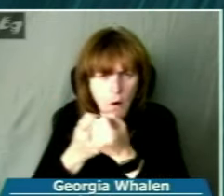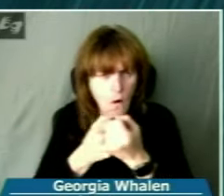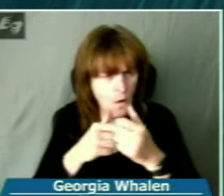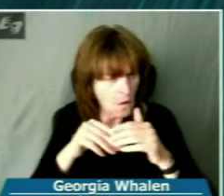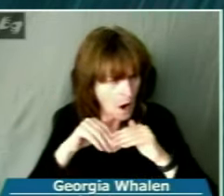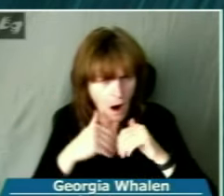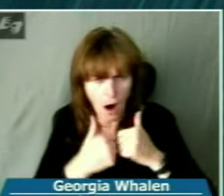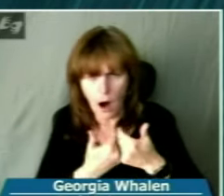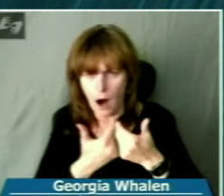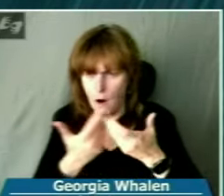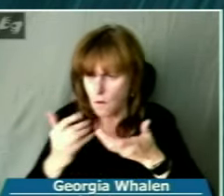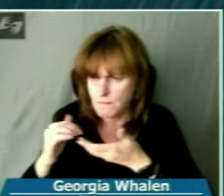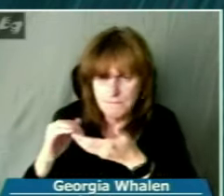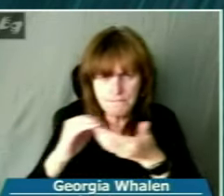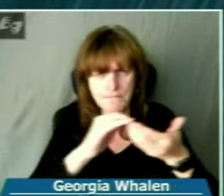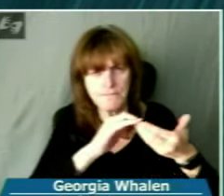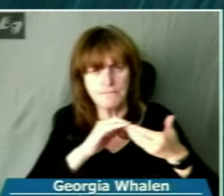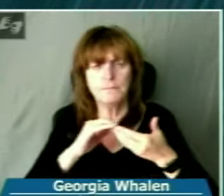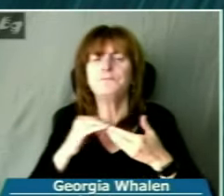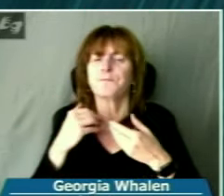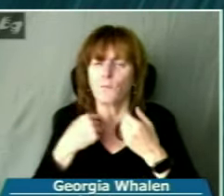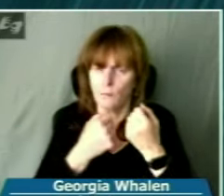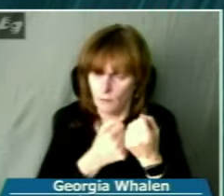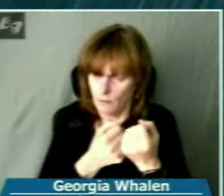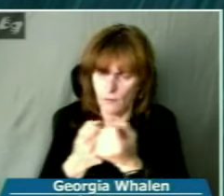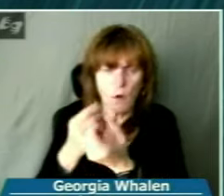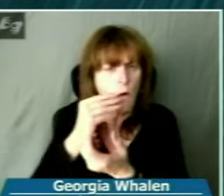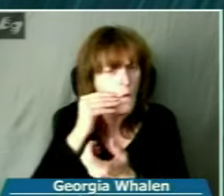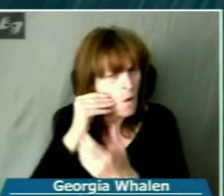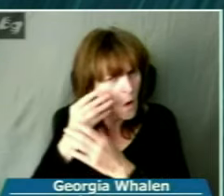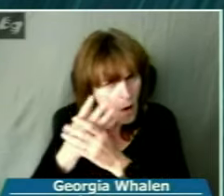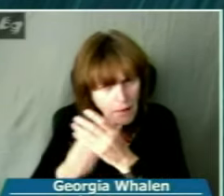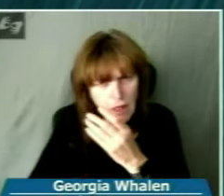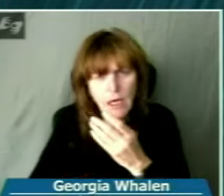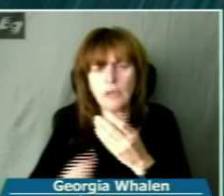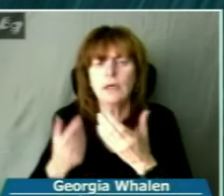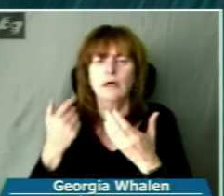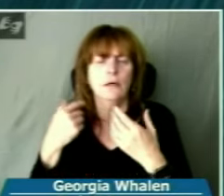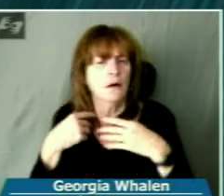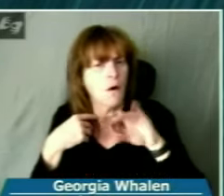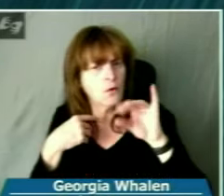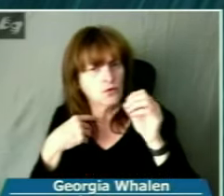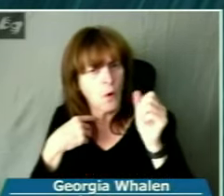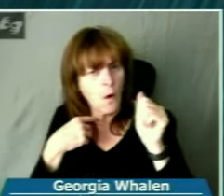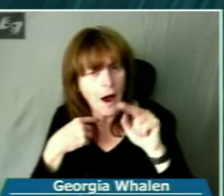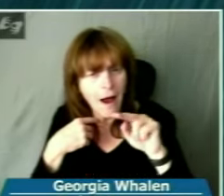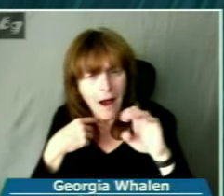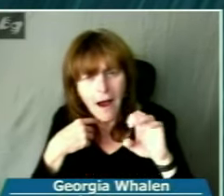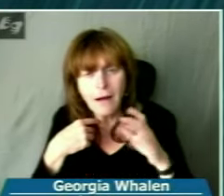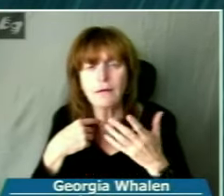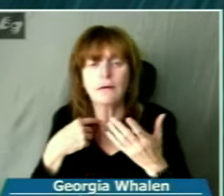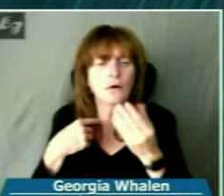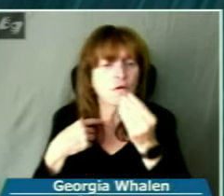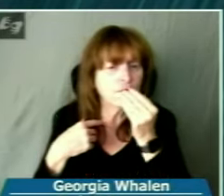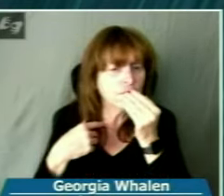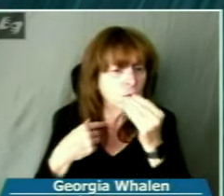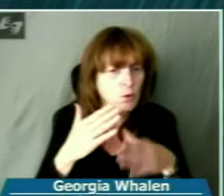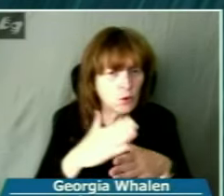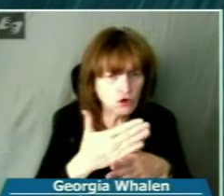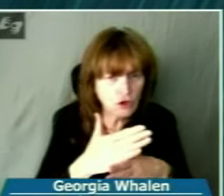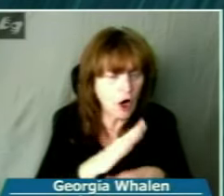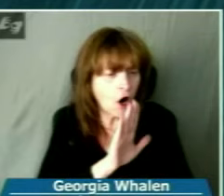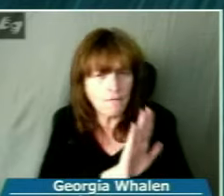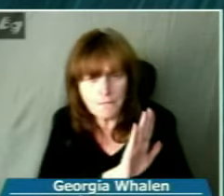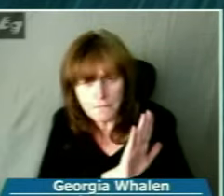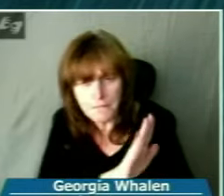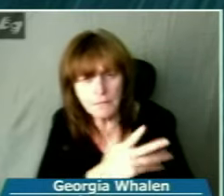this together. So with the help of Joanne Santucci and Food Share, we quickly galvanized her